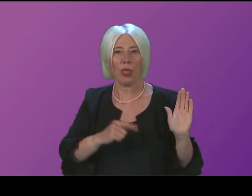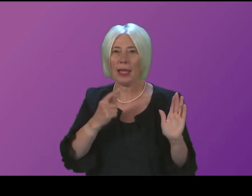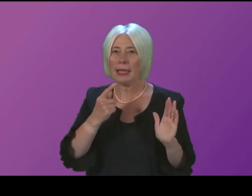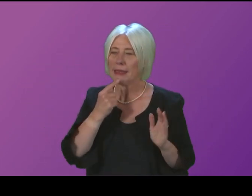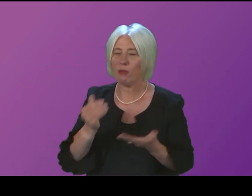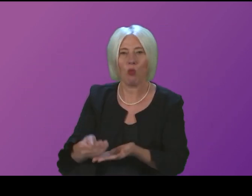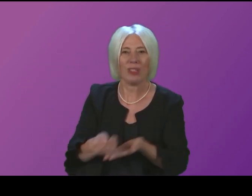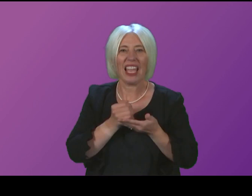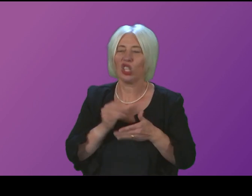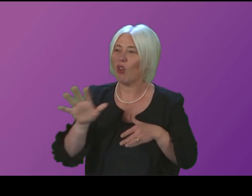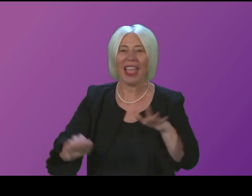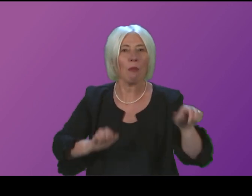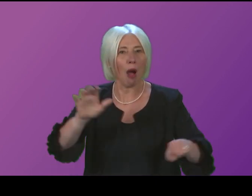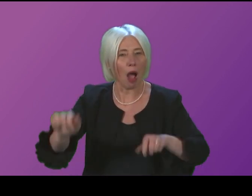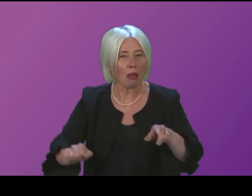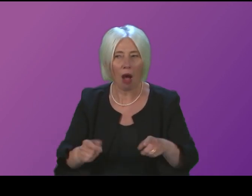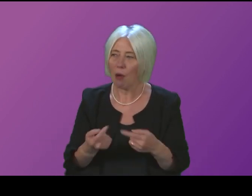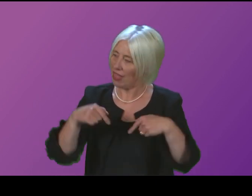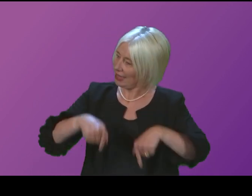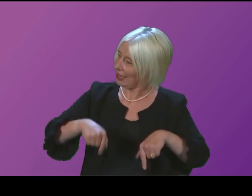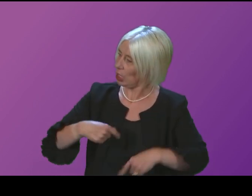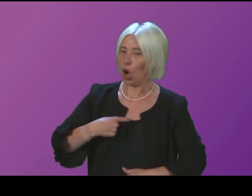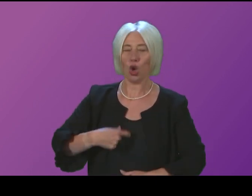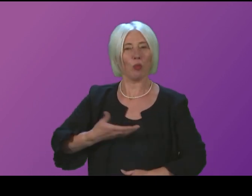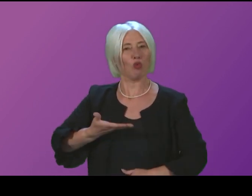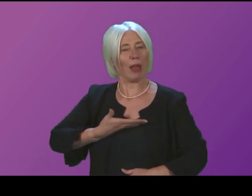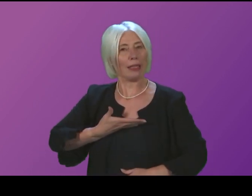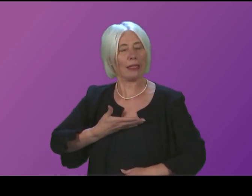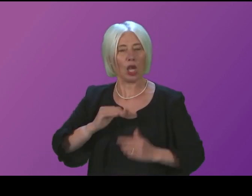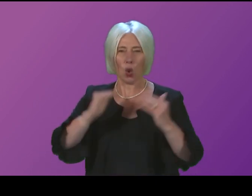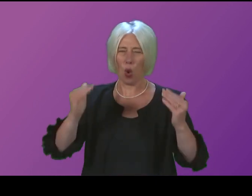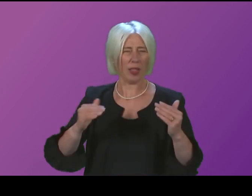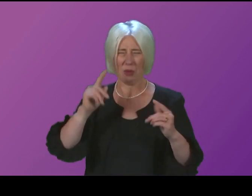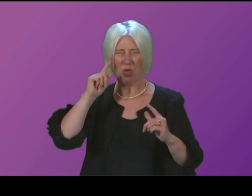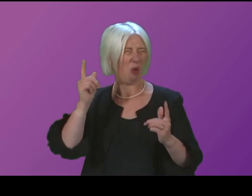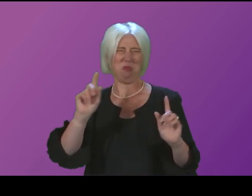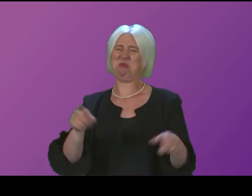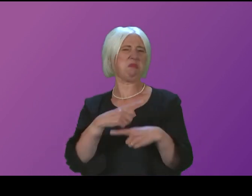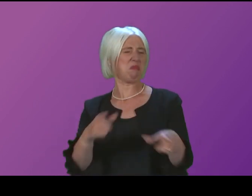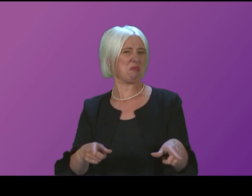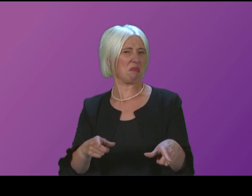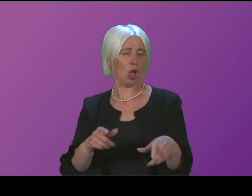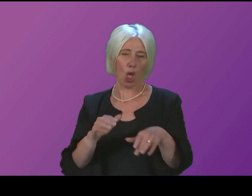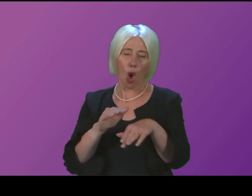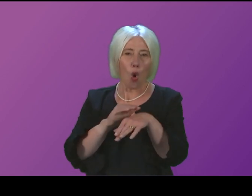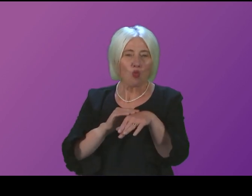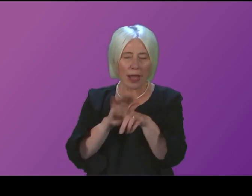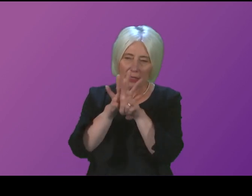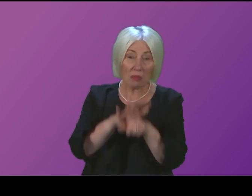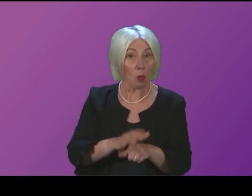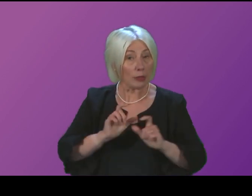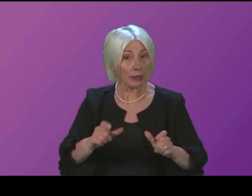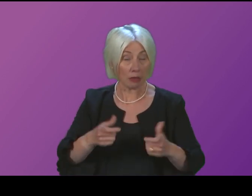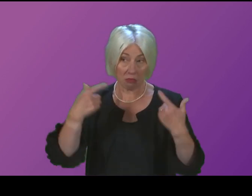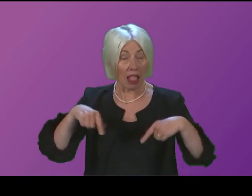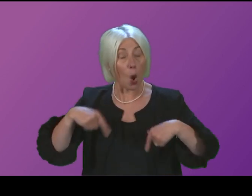empire. And here at home, human rights and equality were distant ideas. with racist discrimination remaining legal and